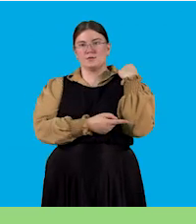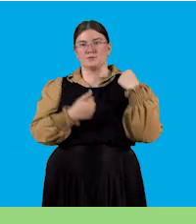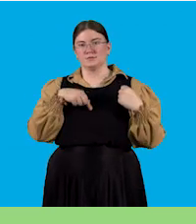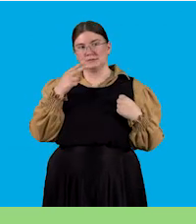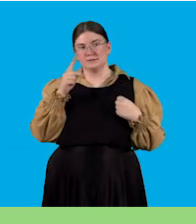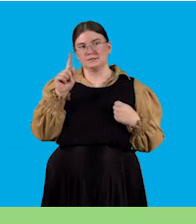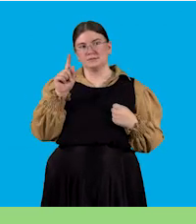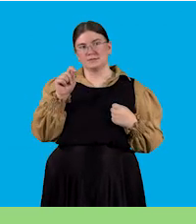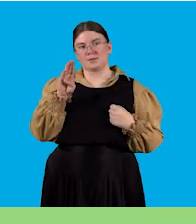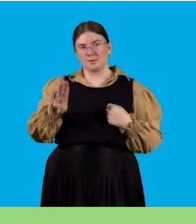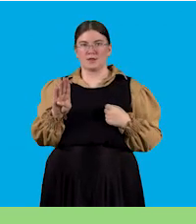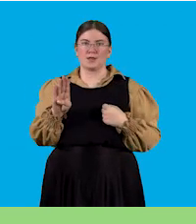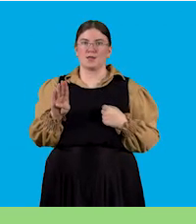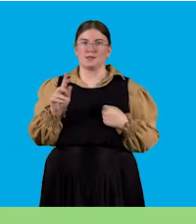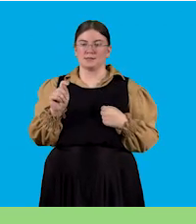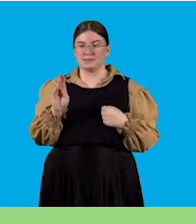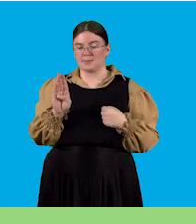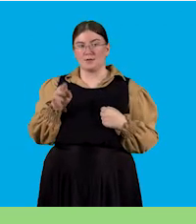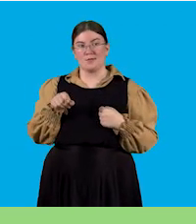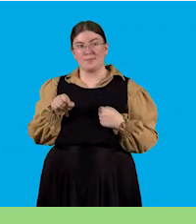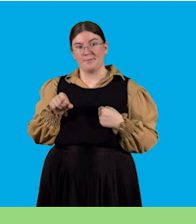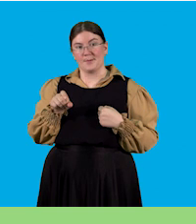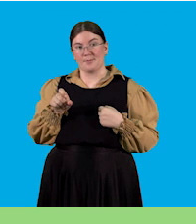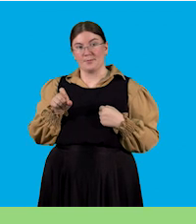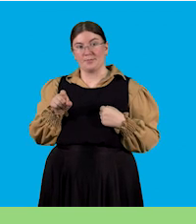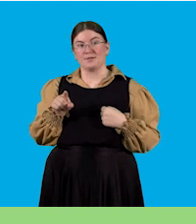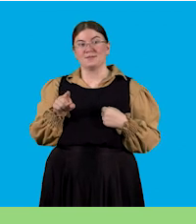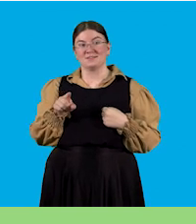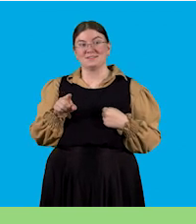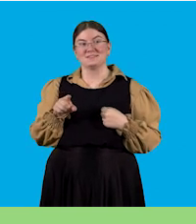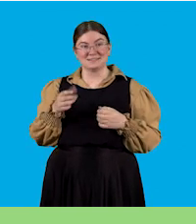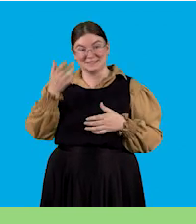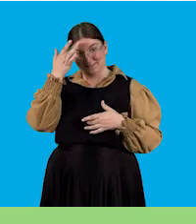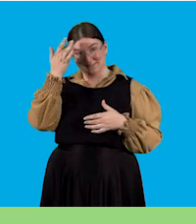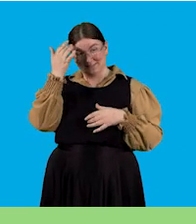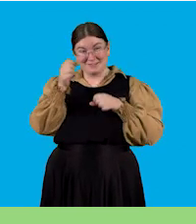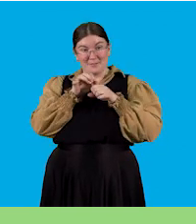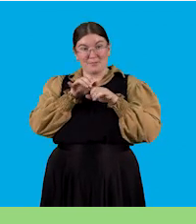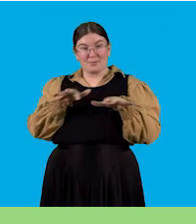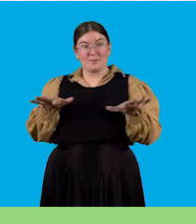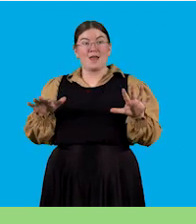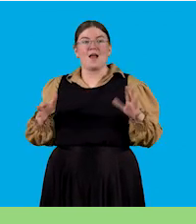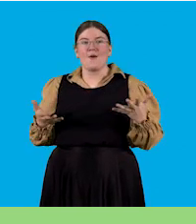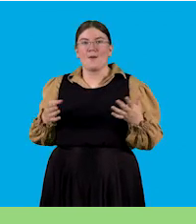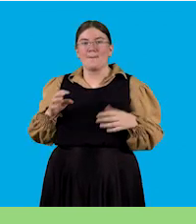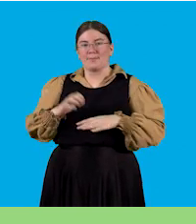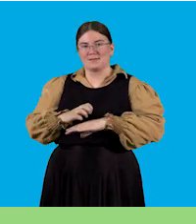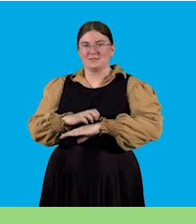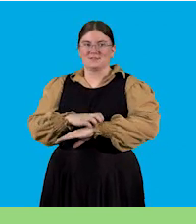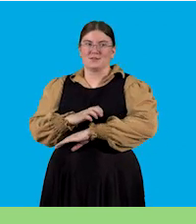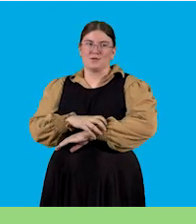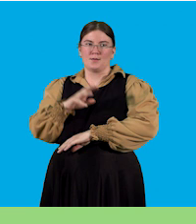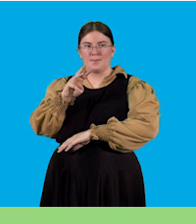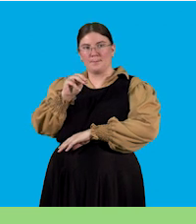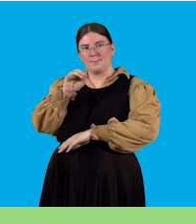And lastly, we look at tuberculosis or TB. This is an infectious disease that is caused by